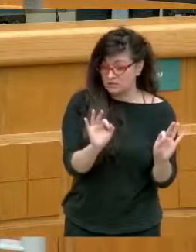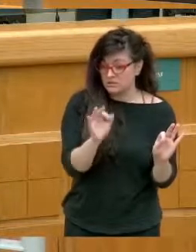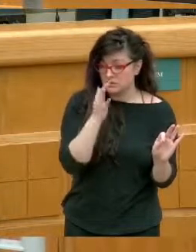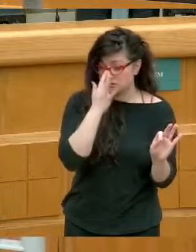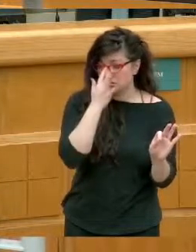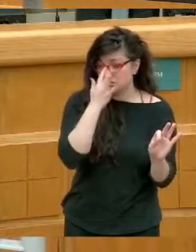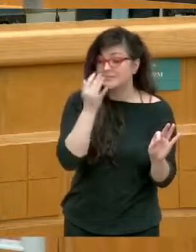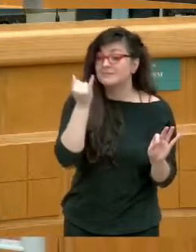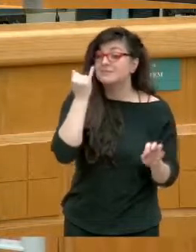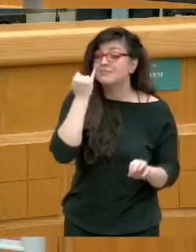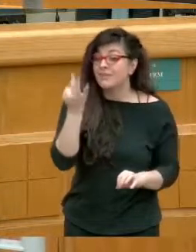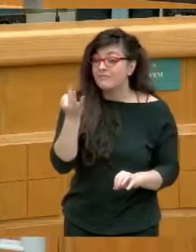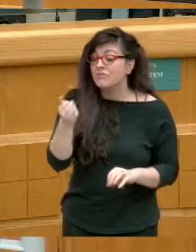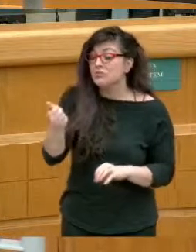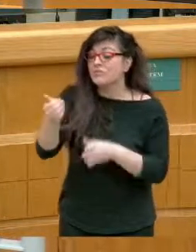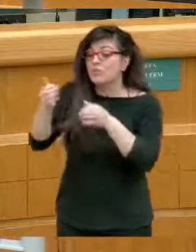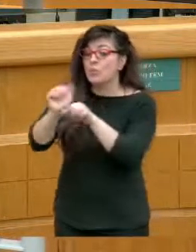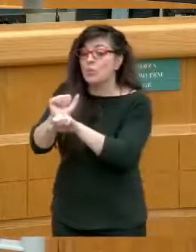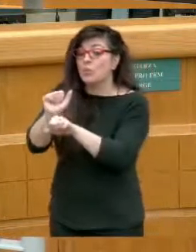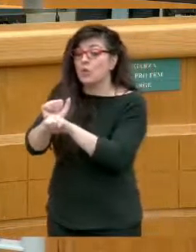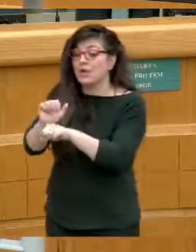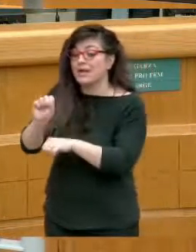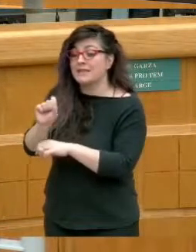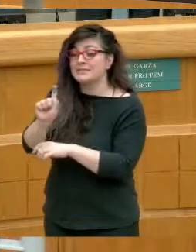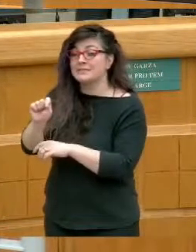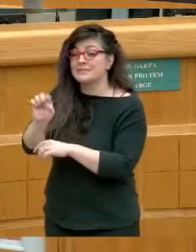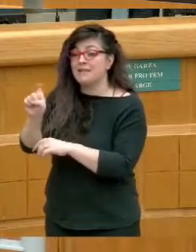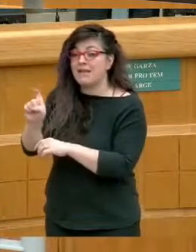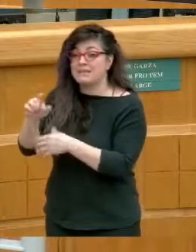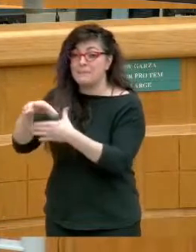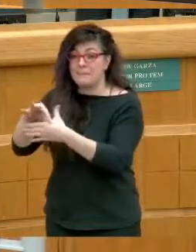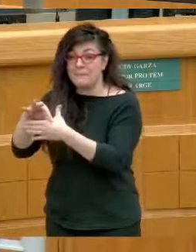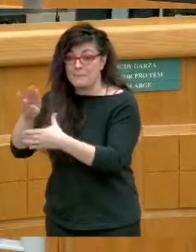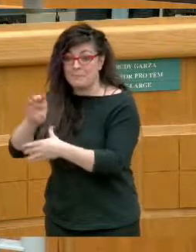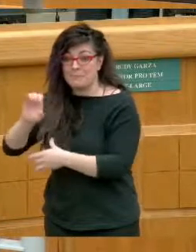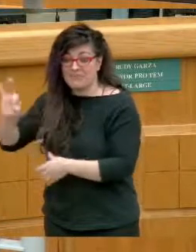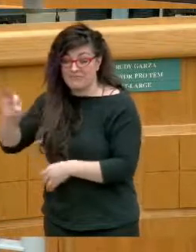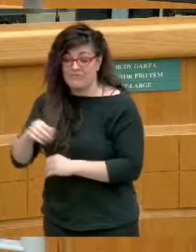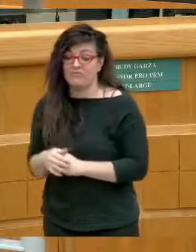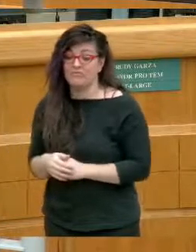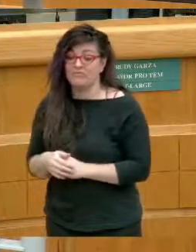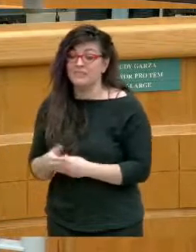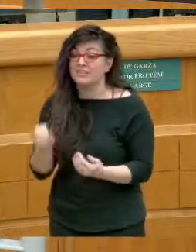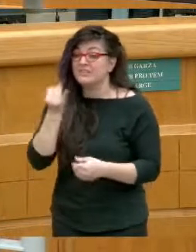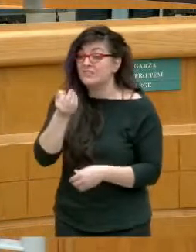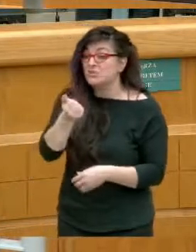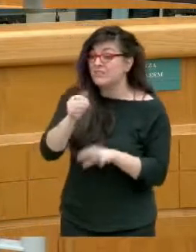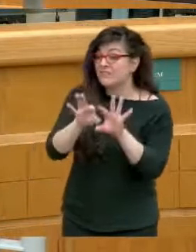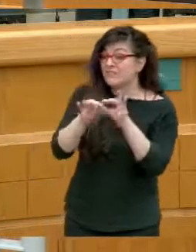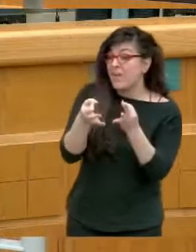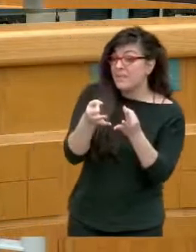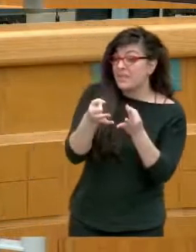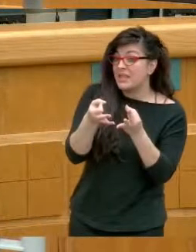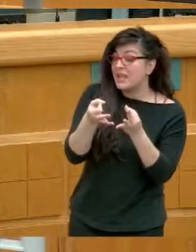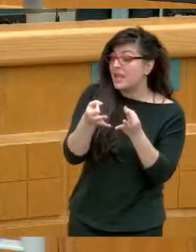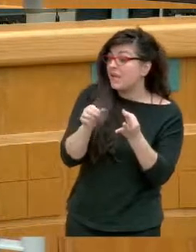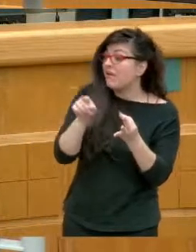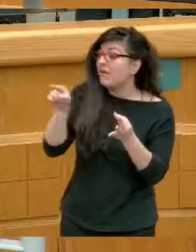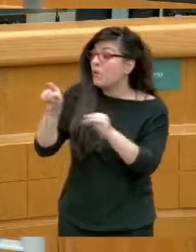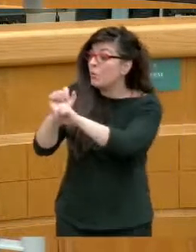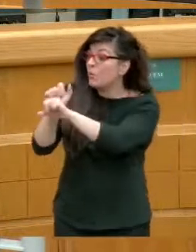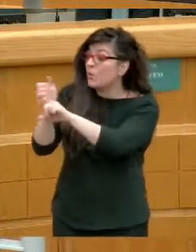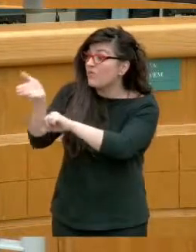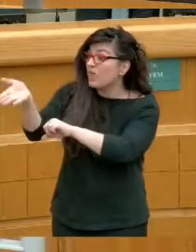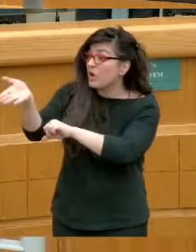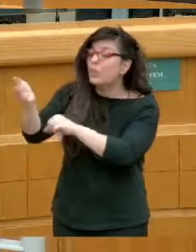worked at STX Beef or are a family member of XTS Beef. Also, if you're not, but you're showing